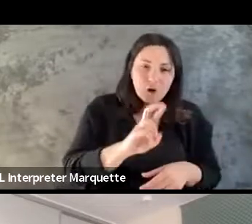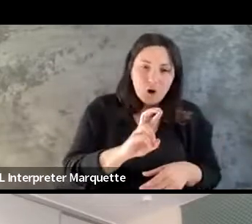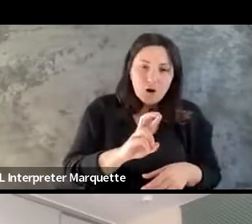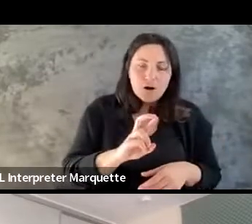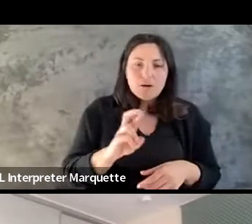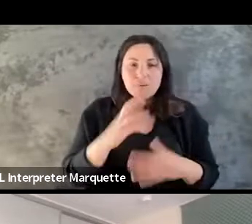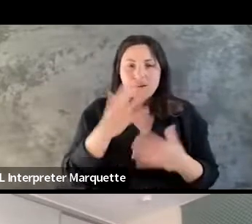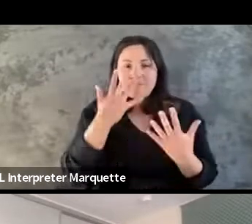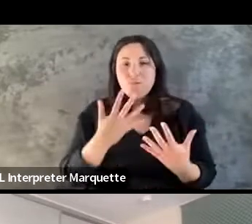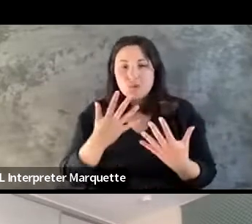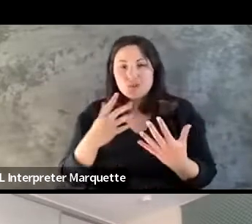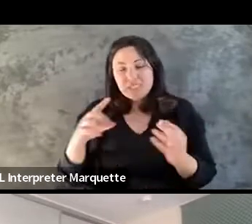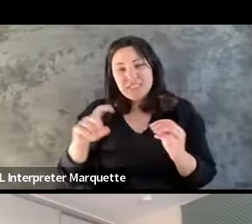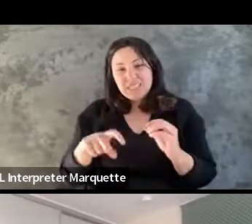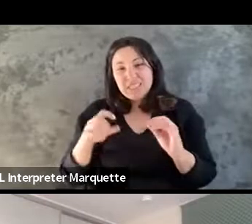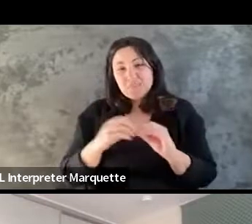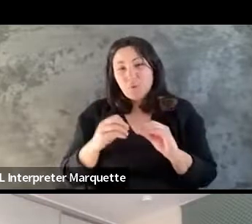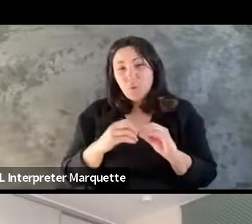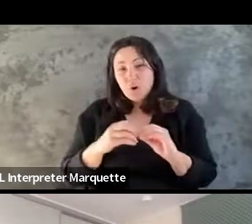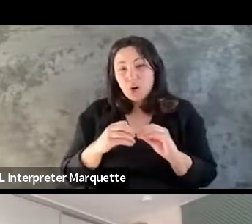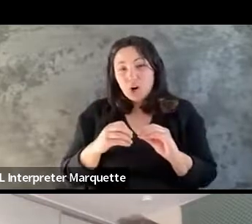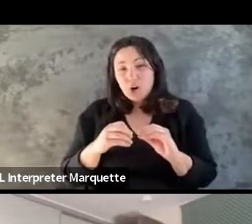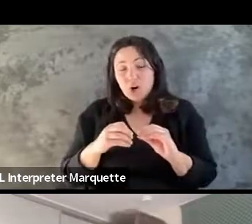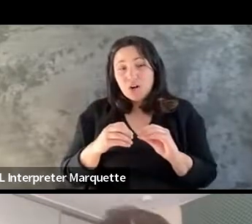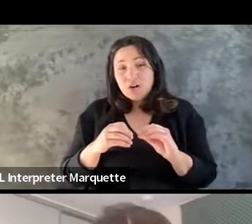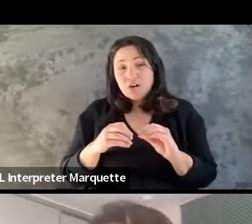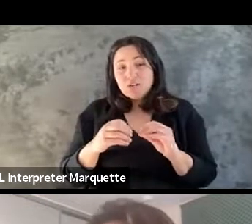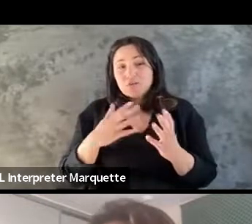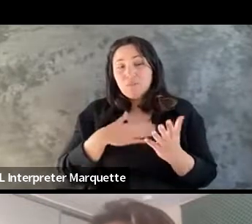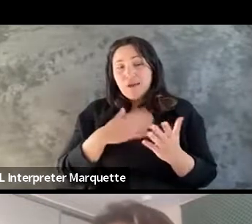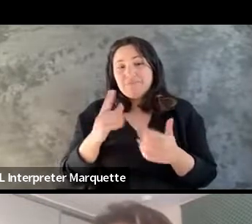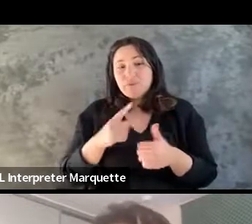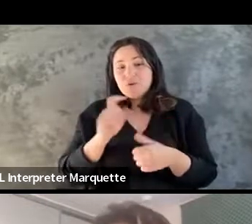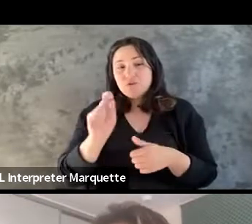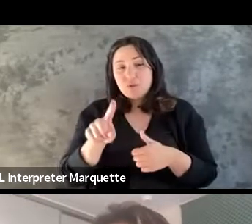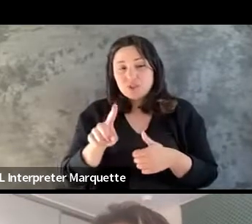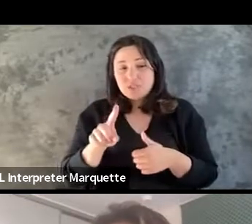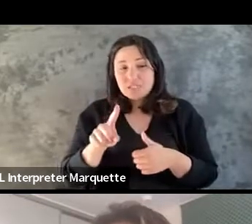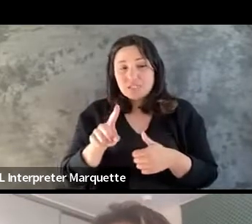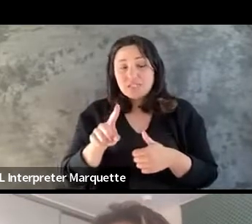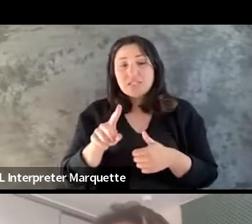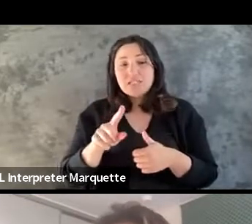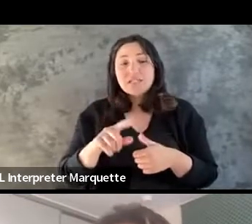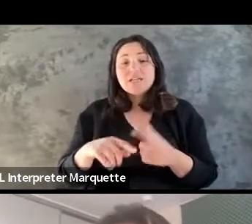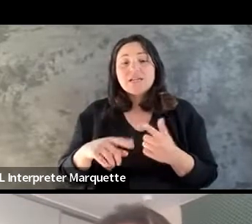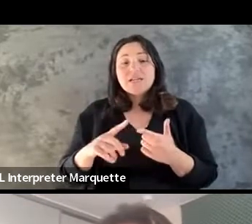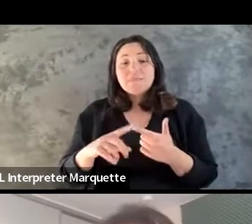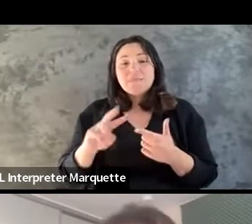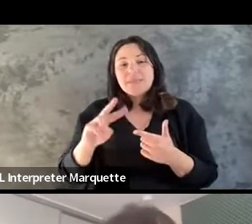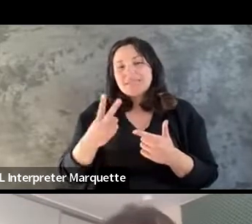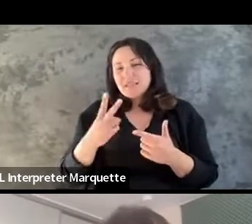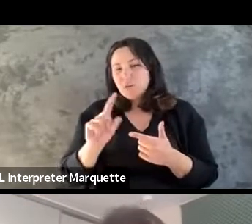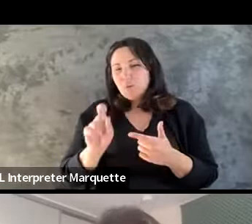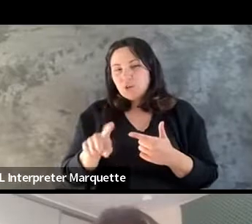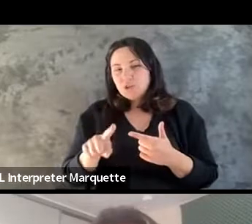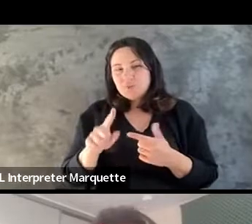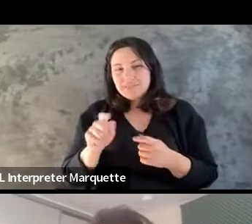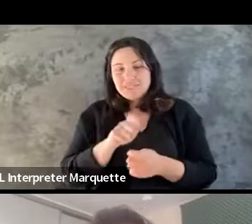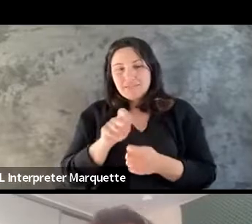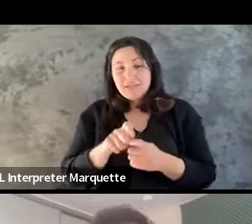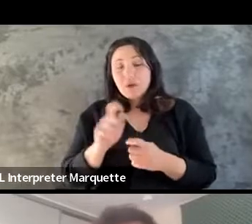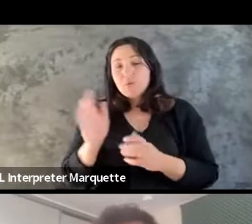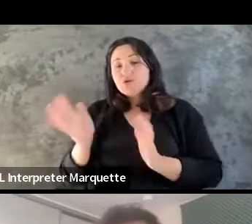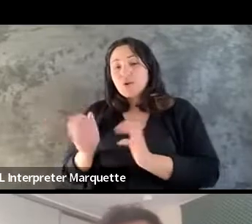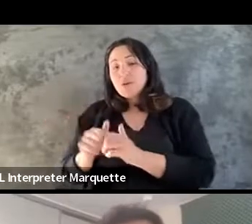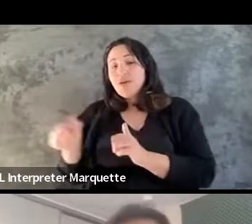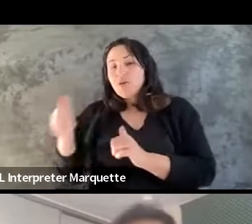unfortunately, this may be something they need to be trained about. So that's my first question. The second question, this is kind of specific. So talking with some other parents